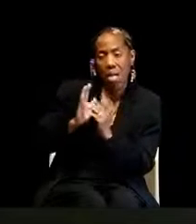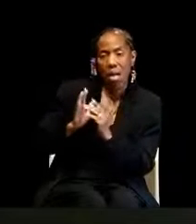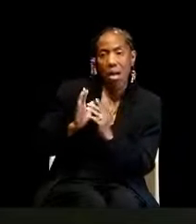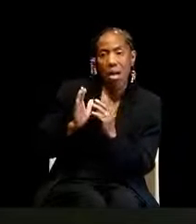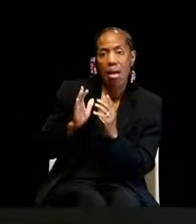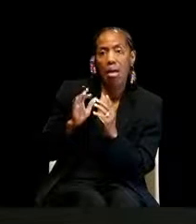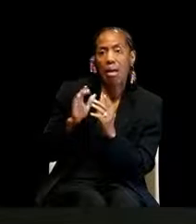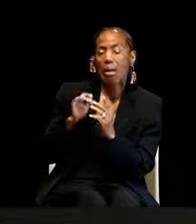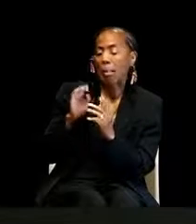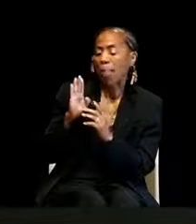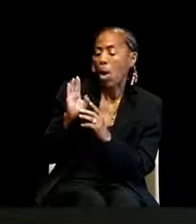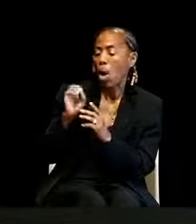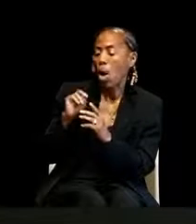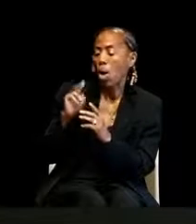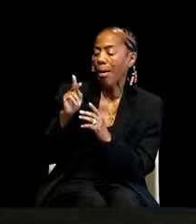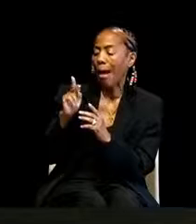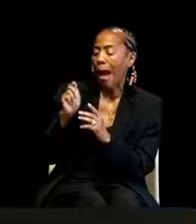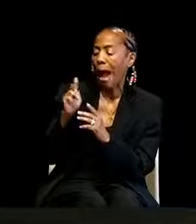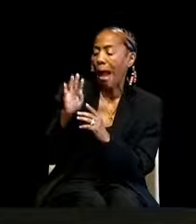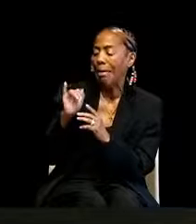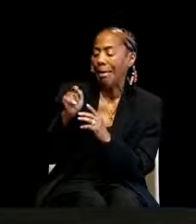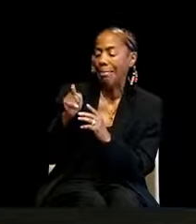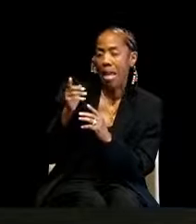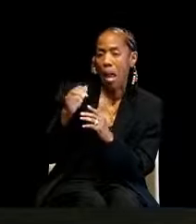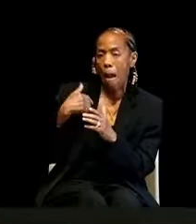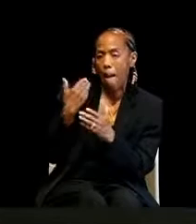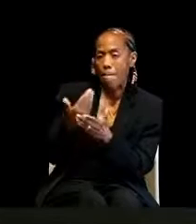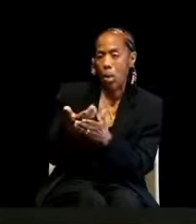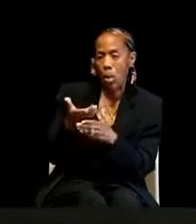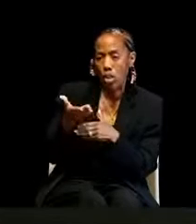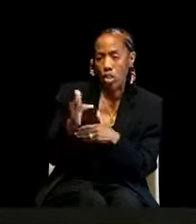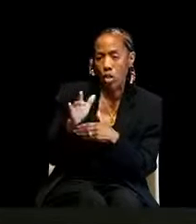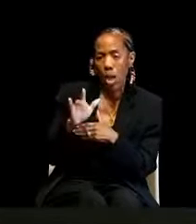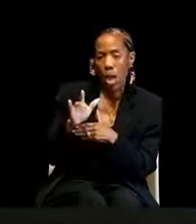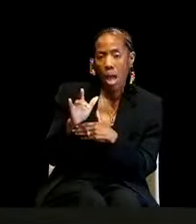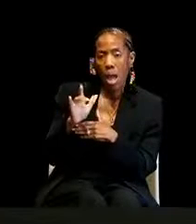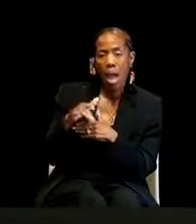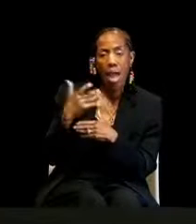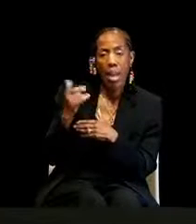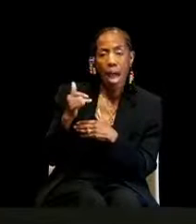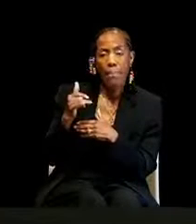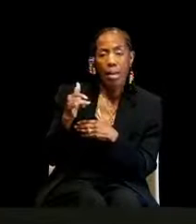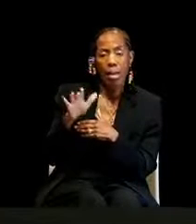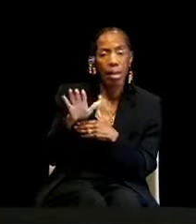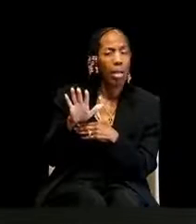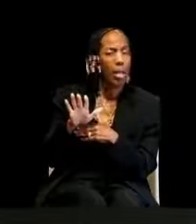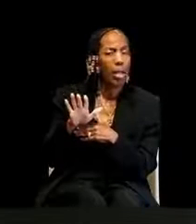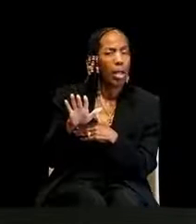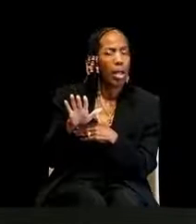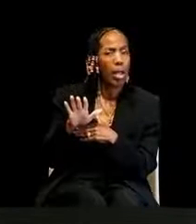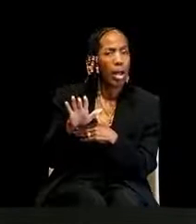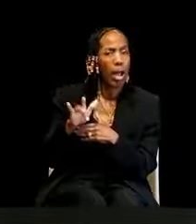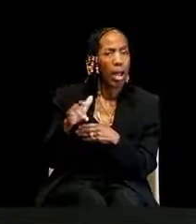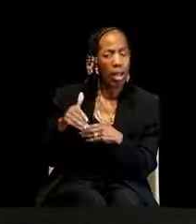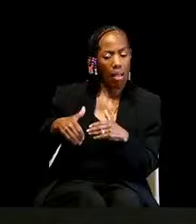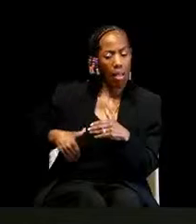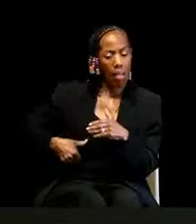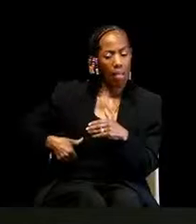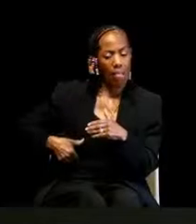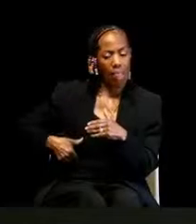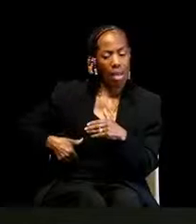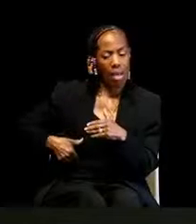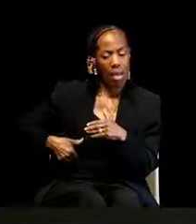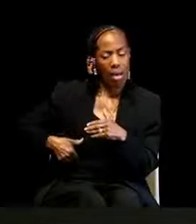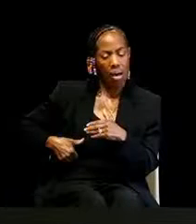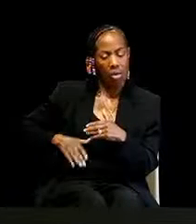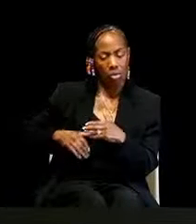in Bon County, where you were born. And the plane, there was a plane raid, and I fell. And you came